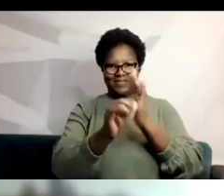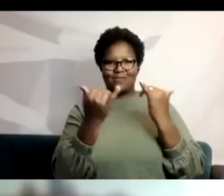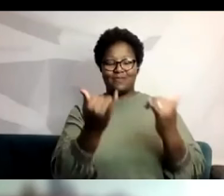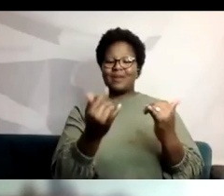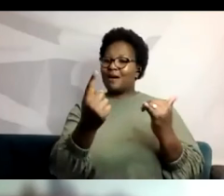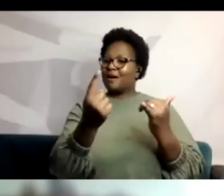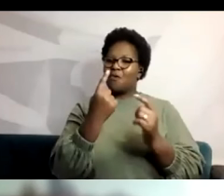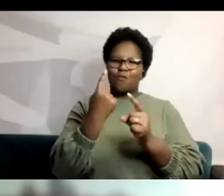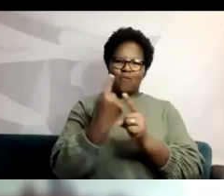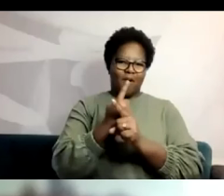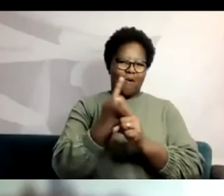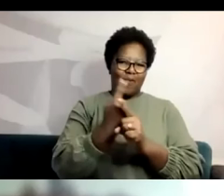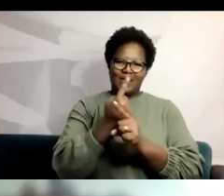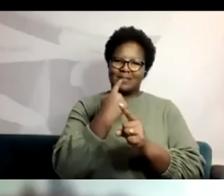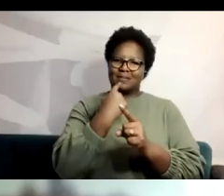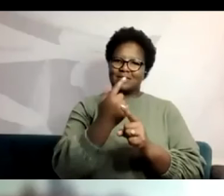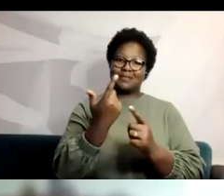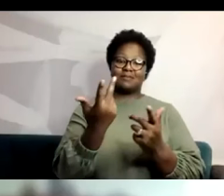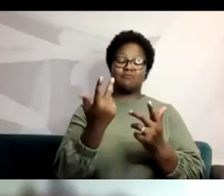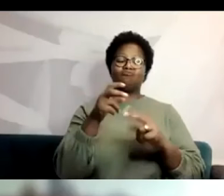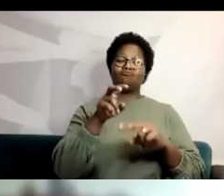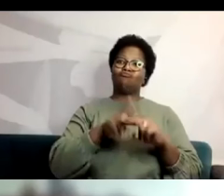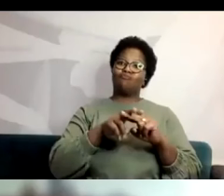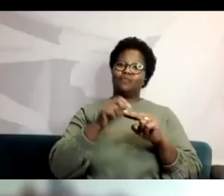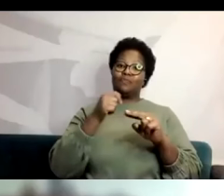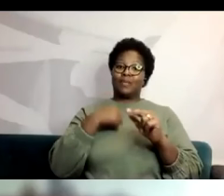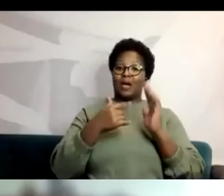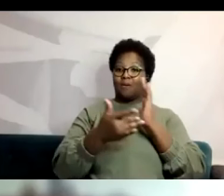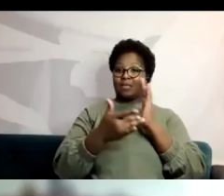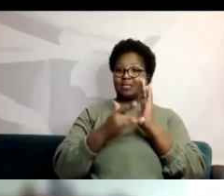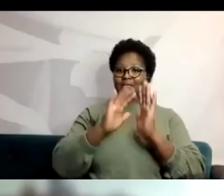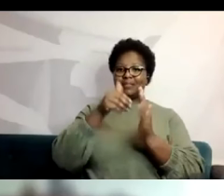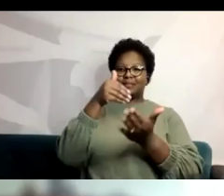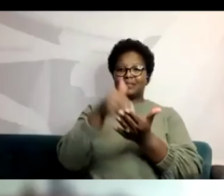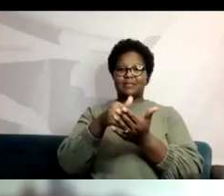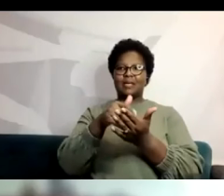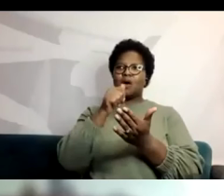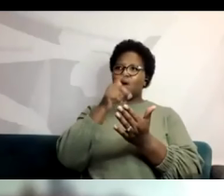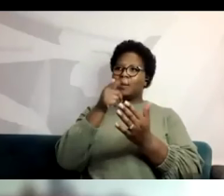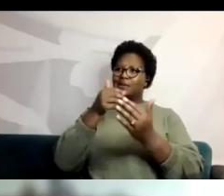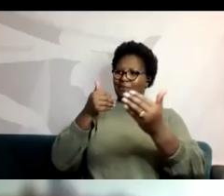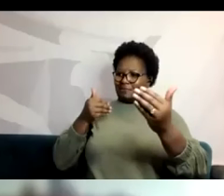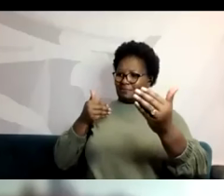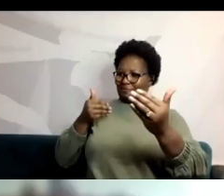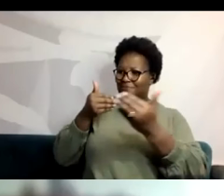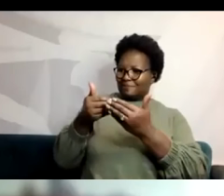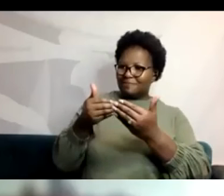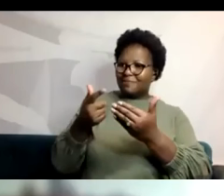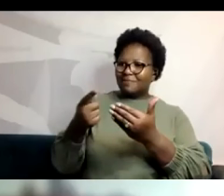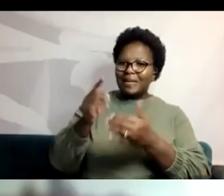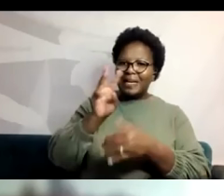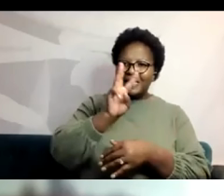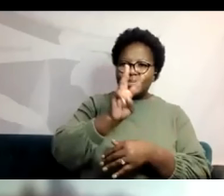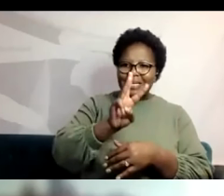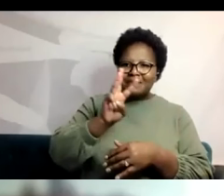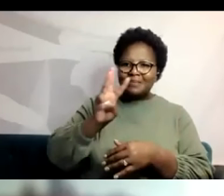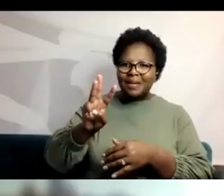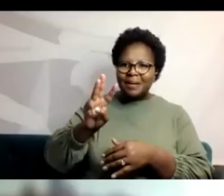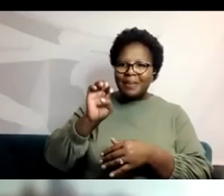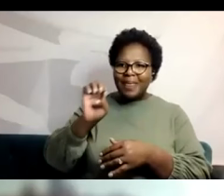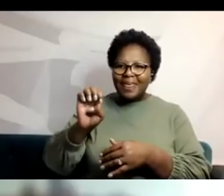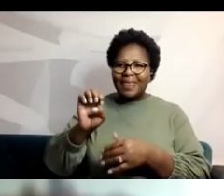is in our tech center, it is because she needs to catch up on WW SmackDown or Monday